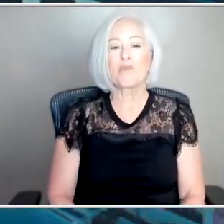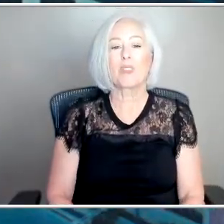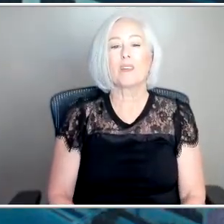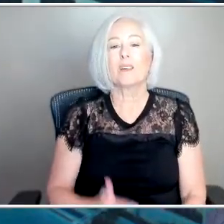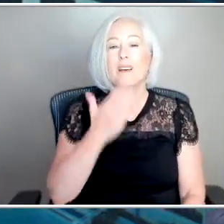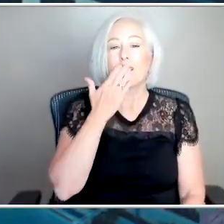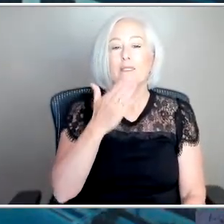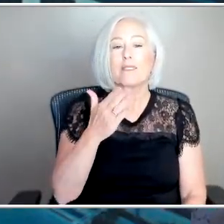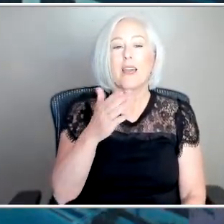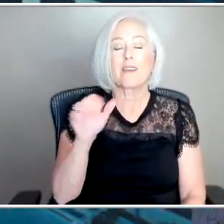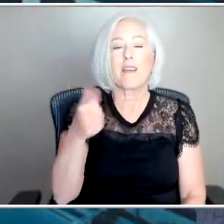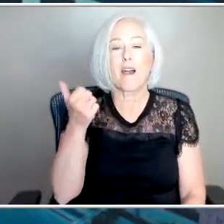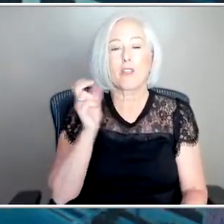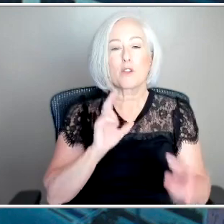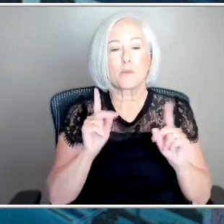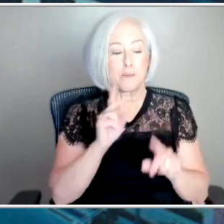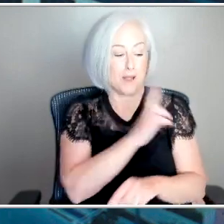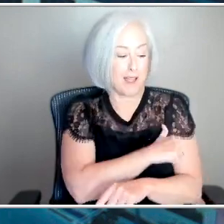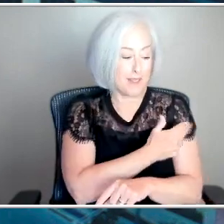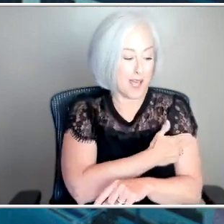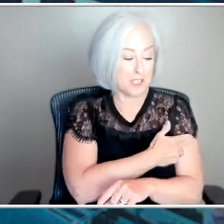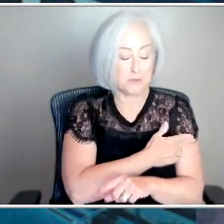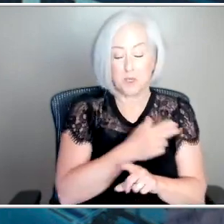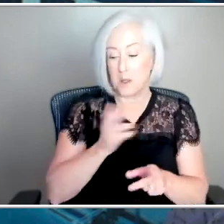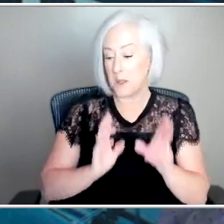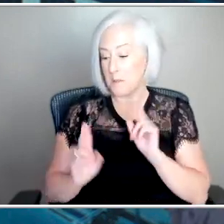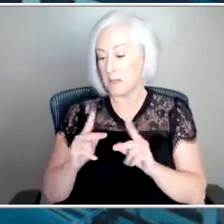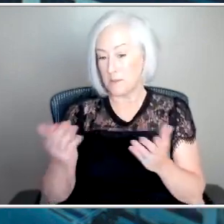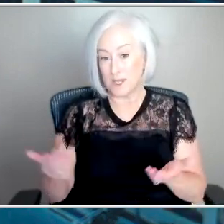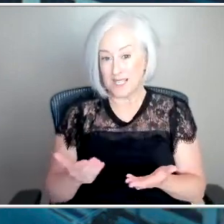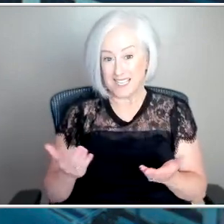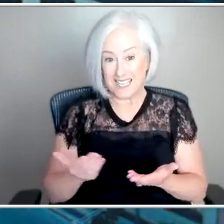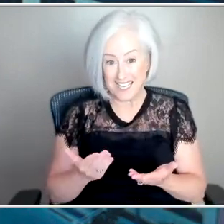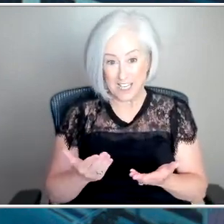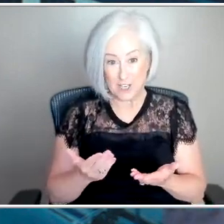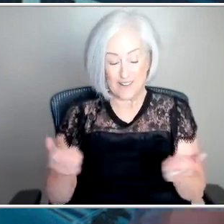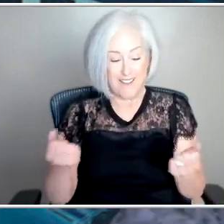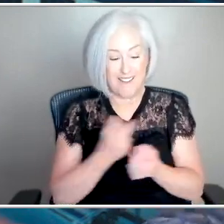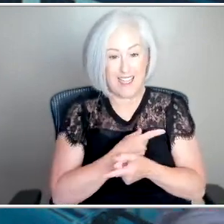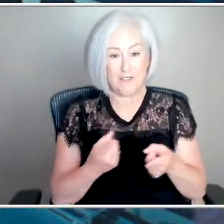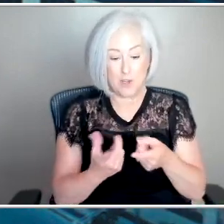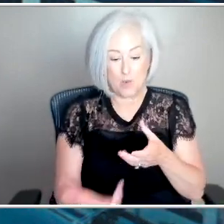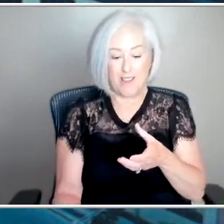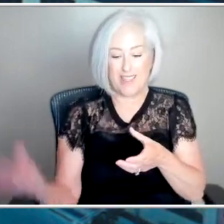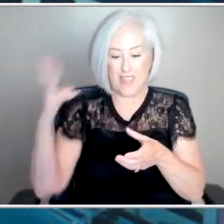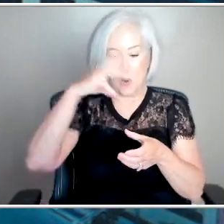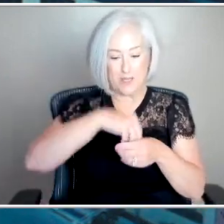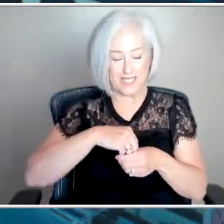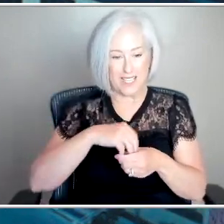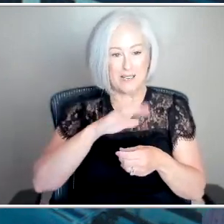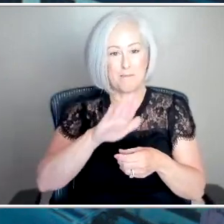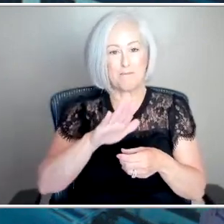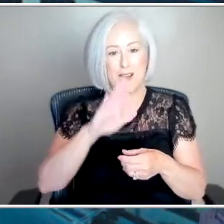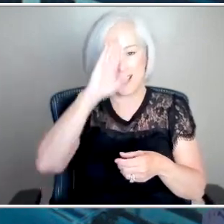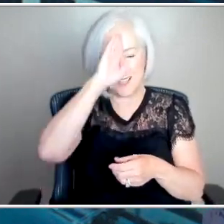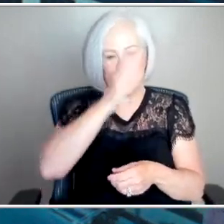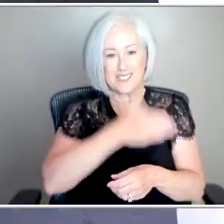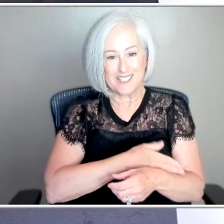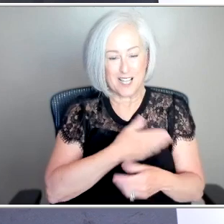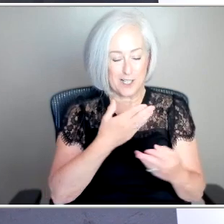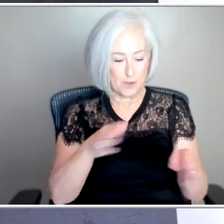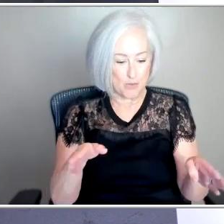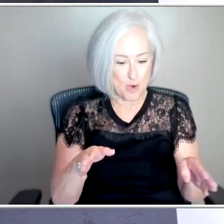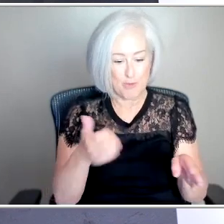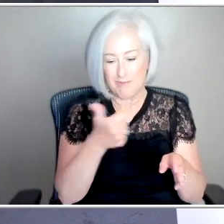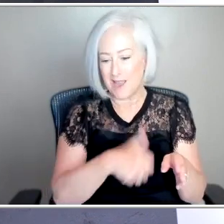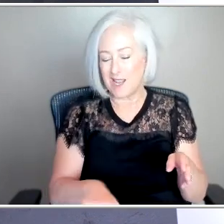here, everybody that once that I stepped foot in my son's room or had anything to do with him. I'm so grateful. And they are